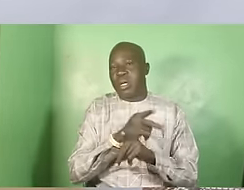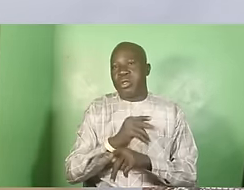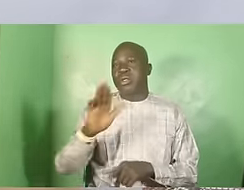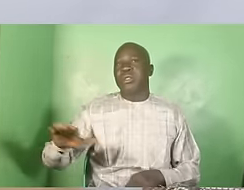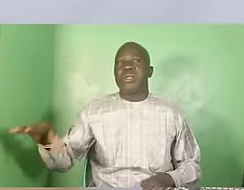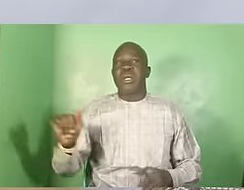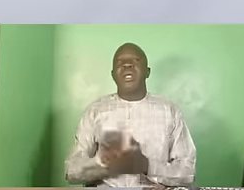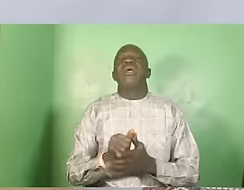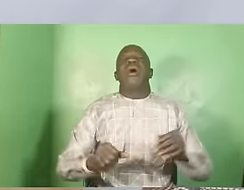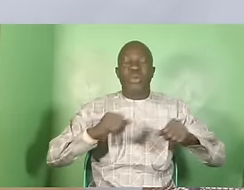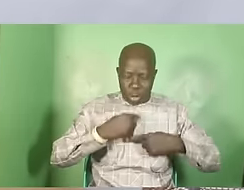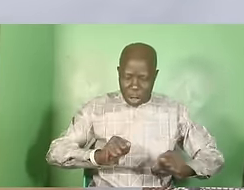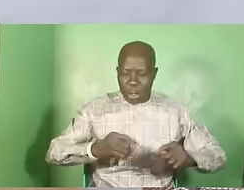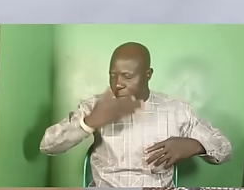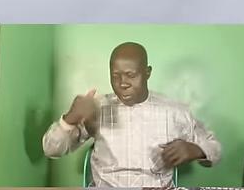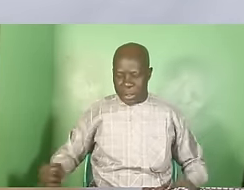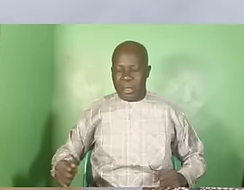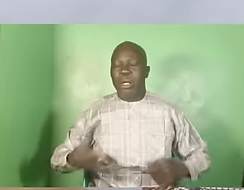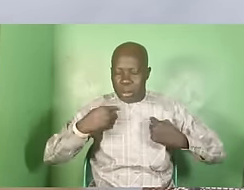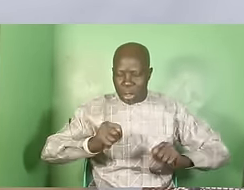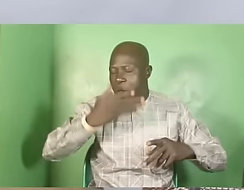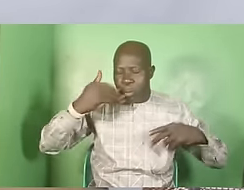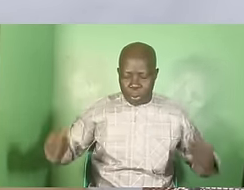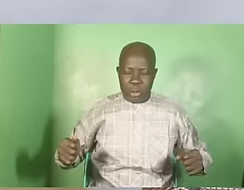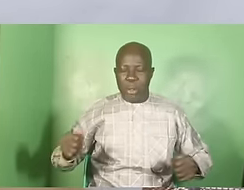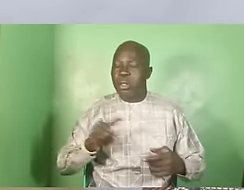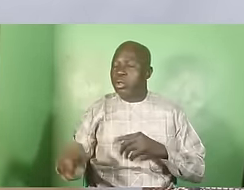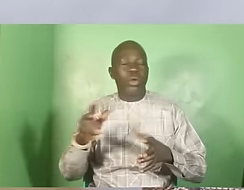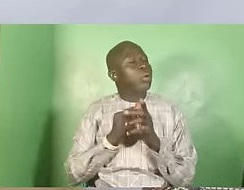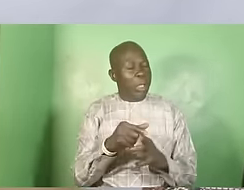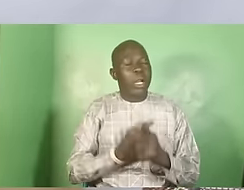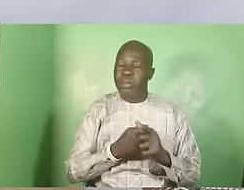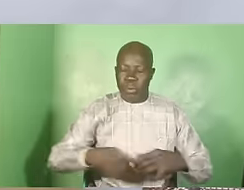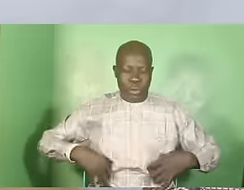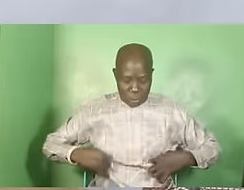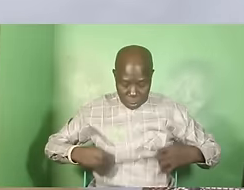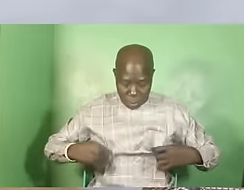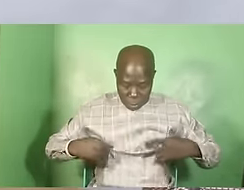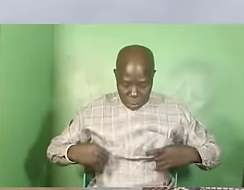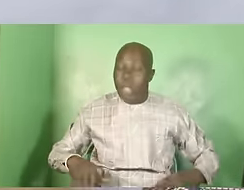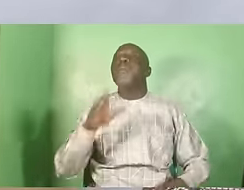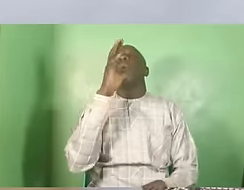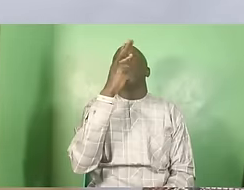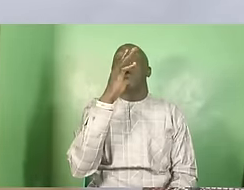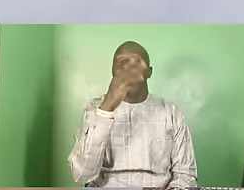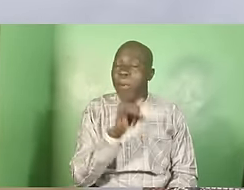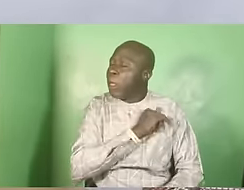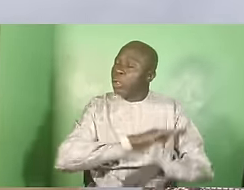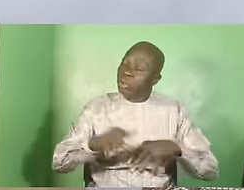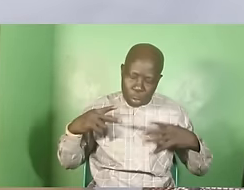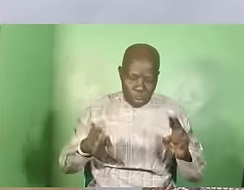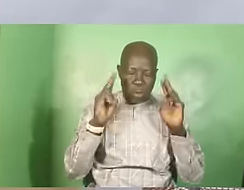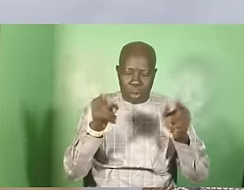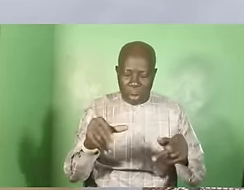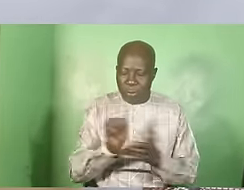this time. Take all your effort. Make all your effort. Don't run after clothes. Mommy. Mommy.